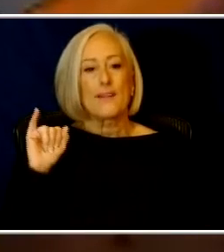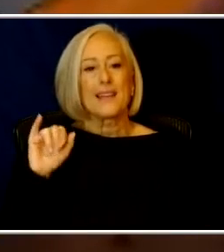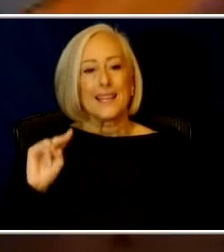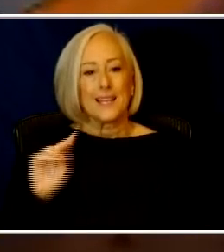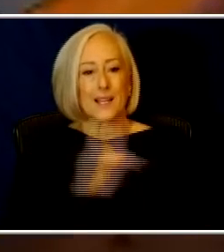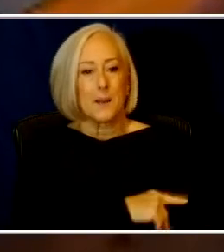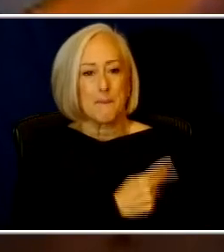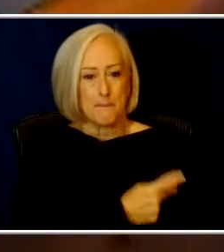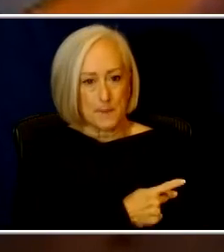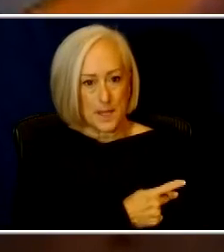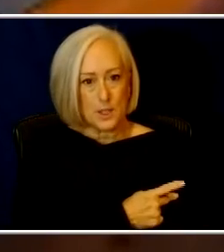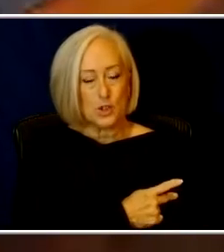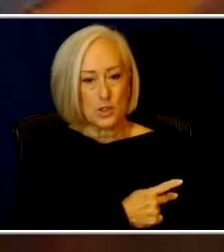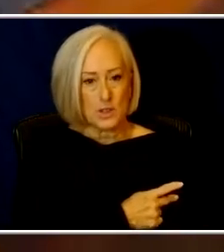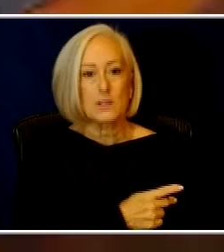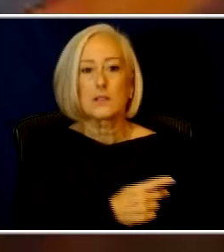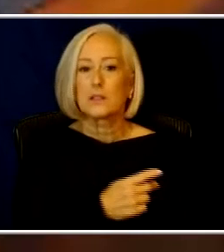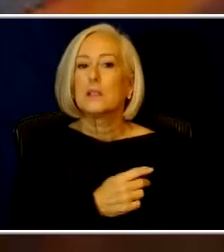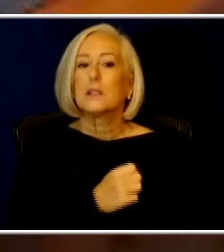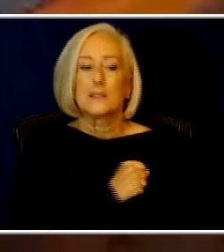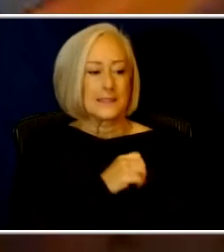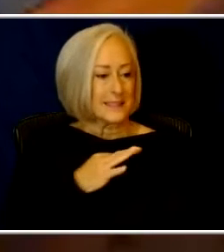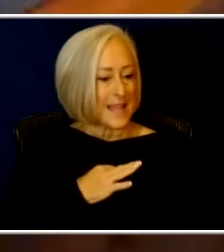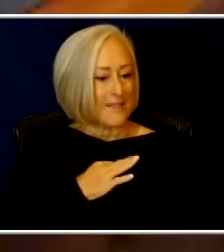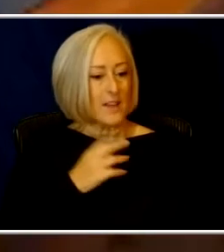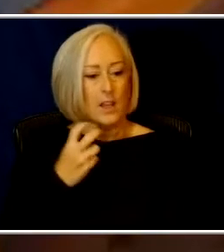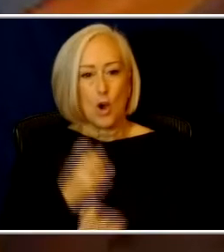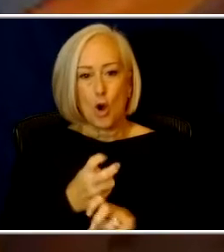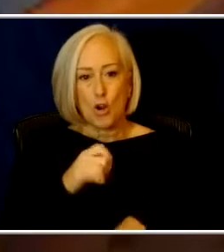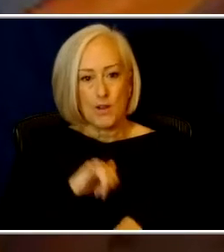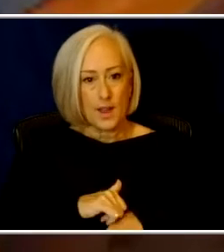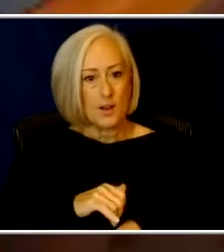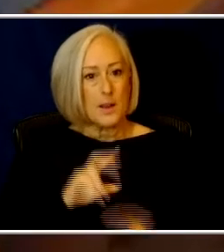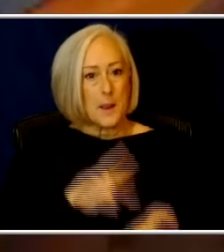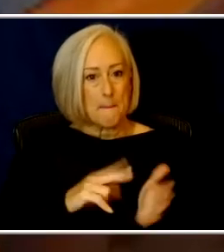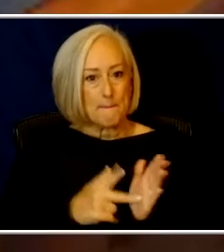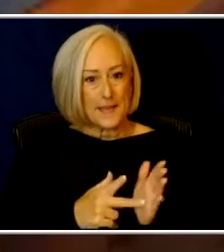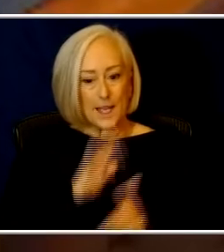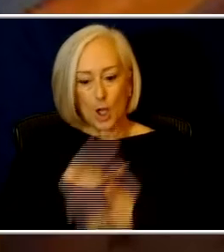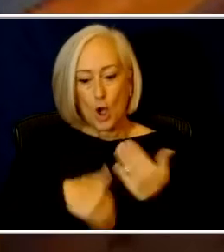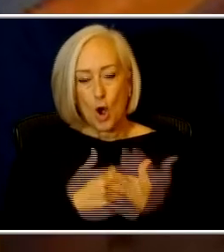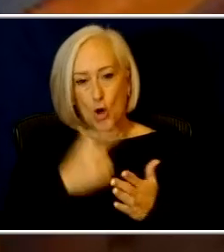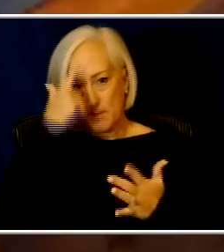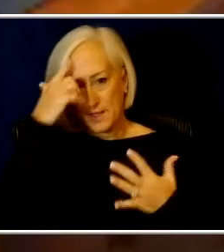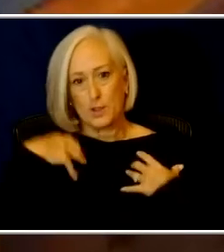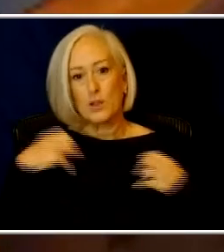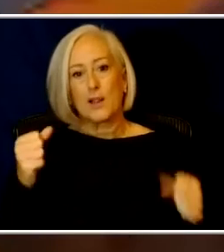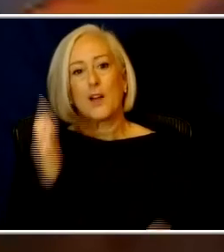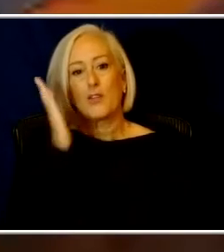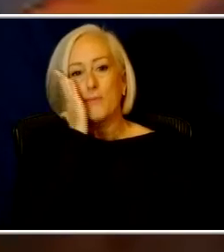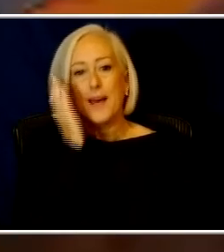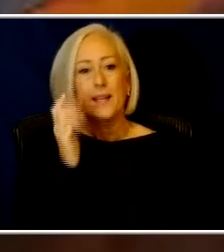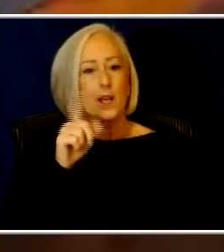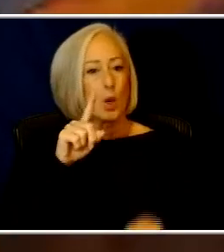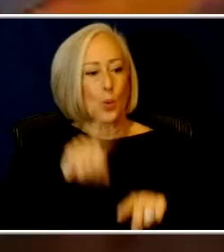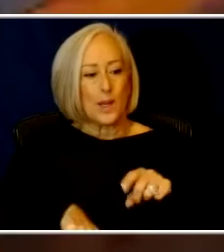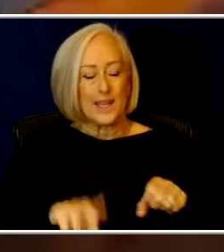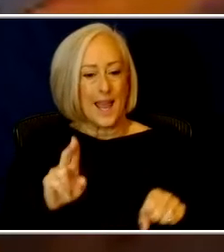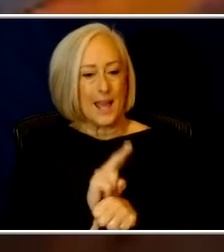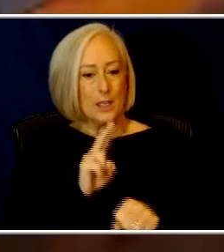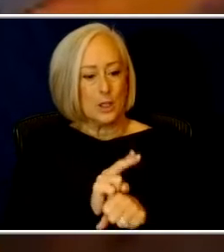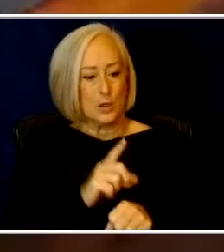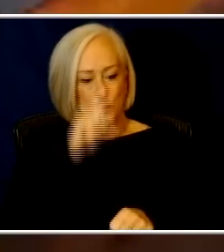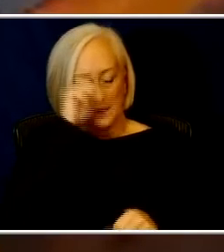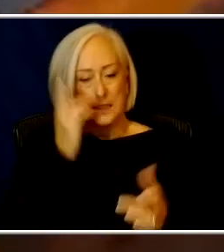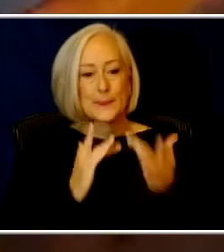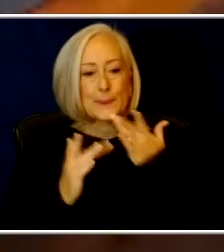also is a problem there. So sometimes we can't even open every single behavioral health bed because of our staffing challenges. Have